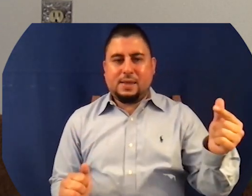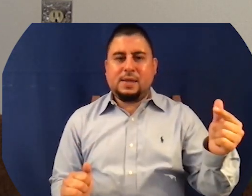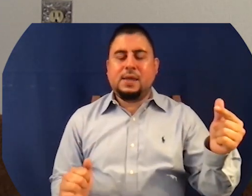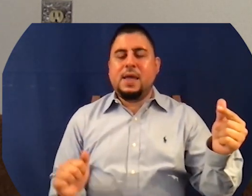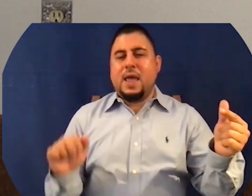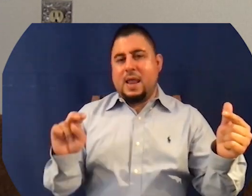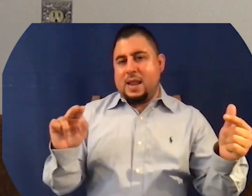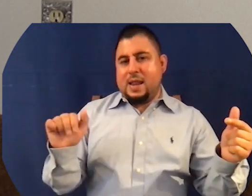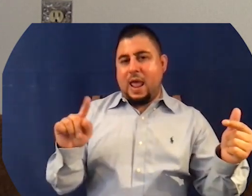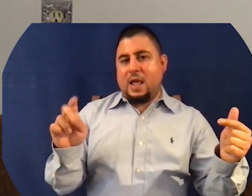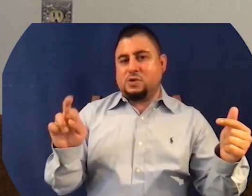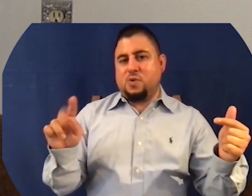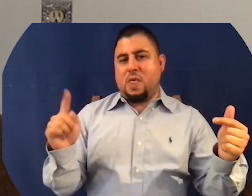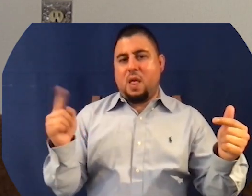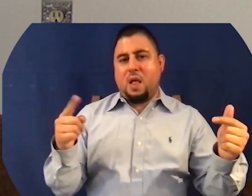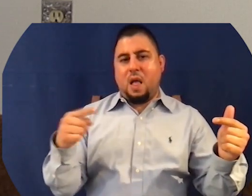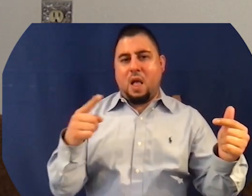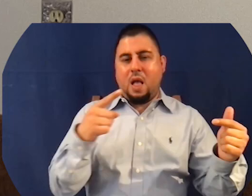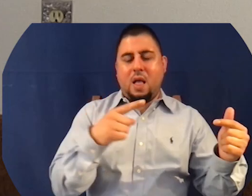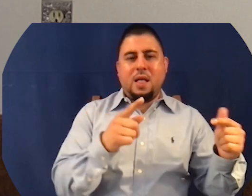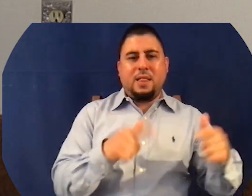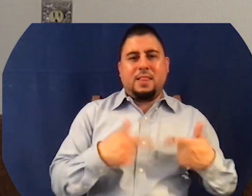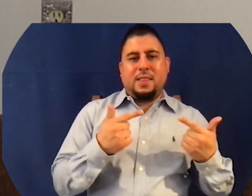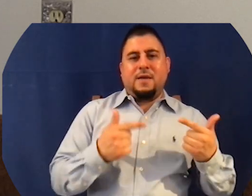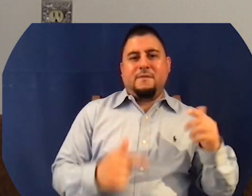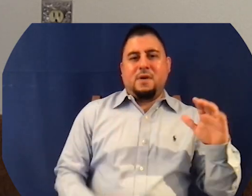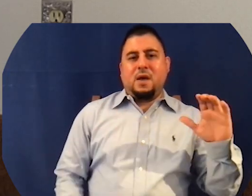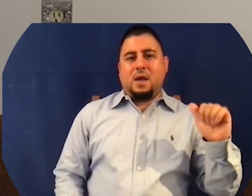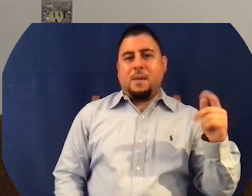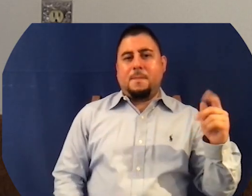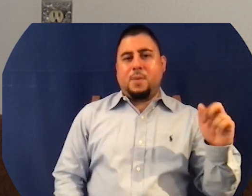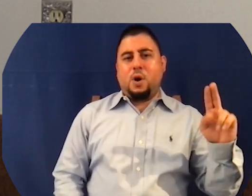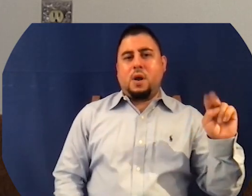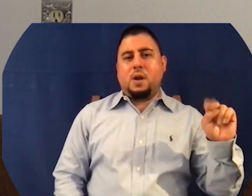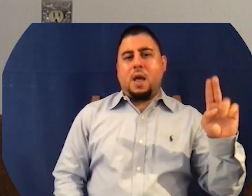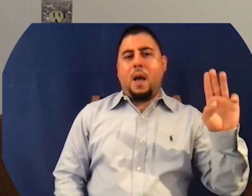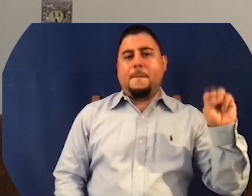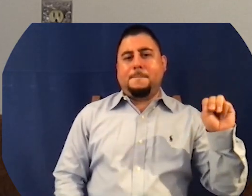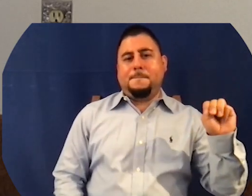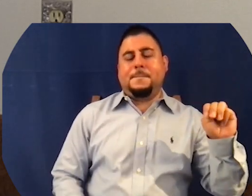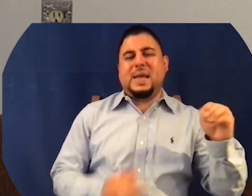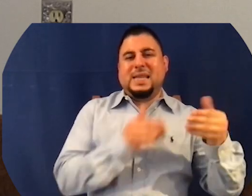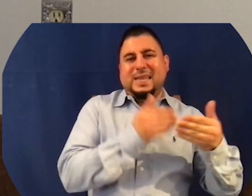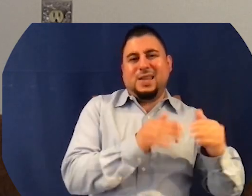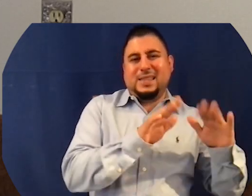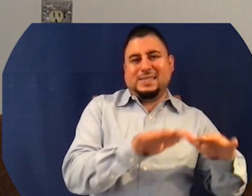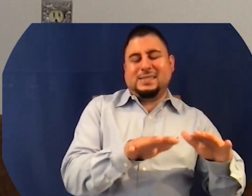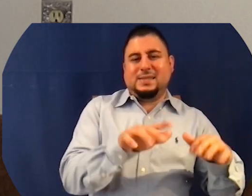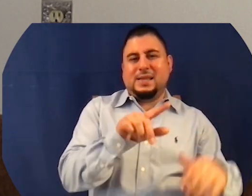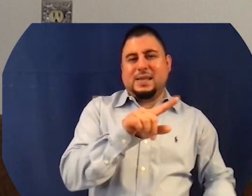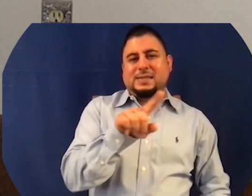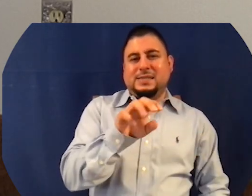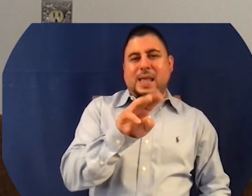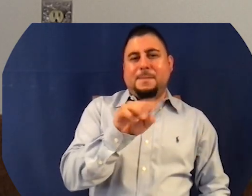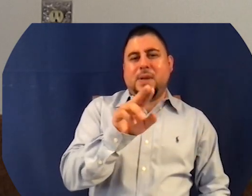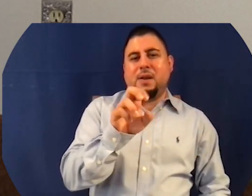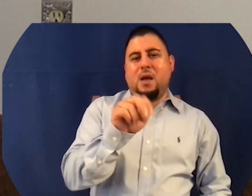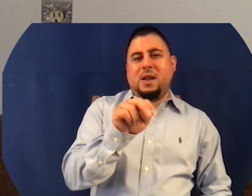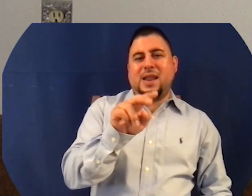left Nazareth and went to live in Capernaum by the sea, in the region of Zebulun and Naphtali.